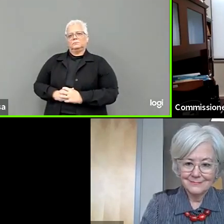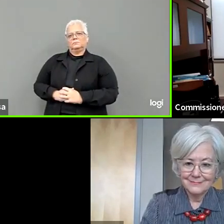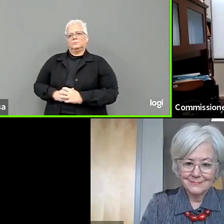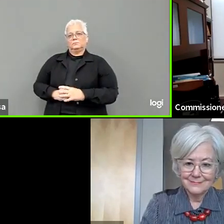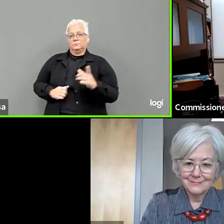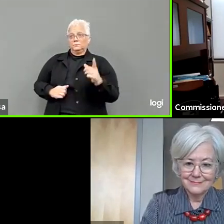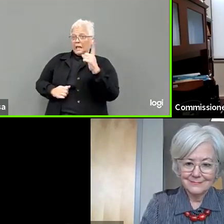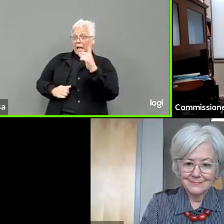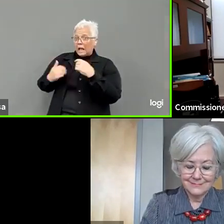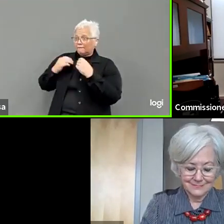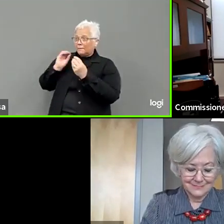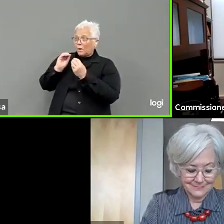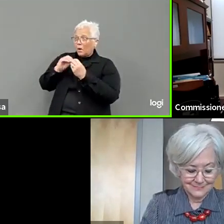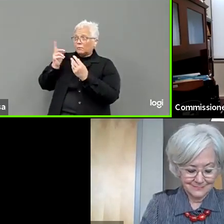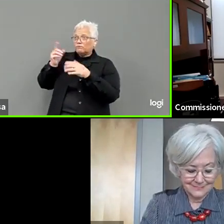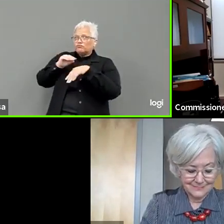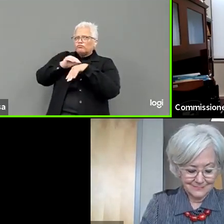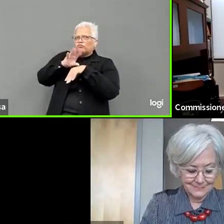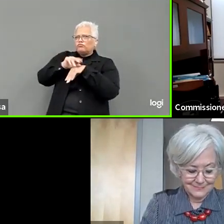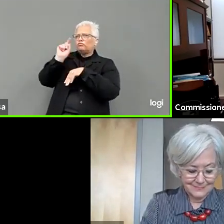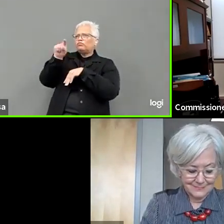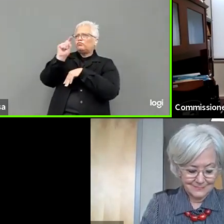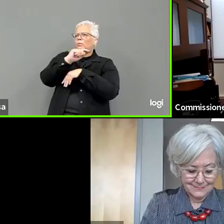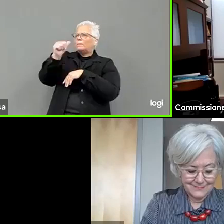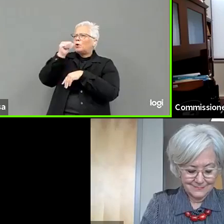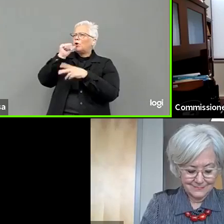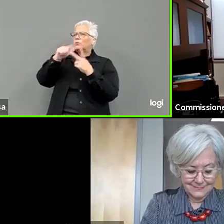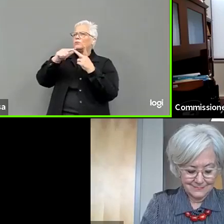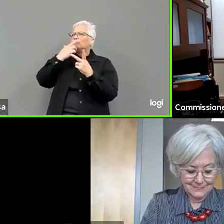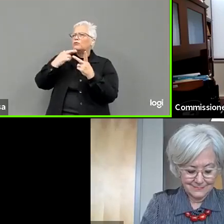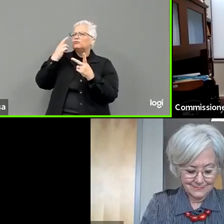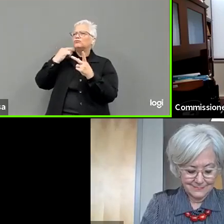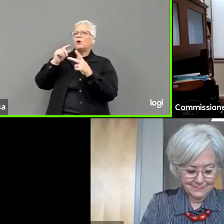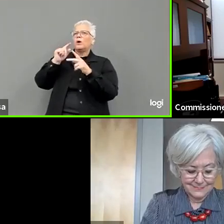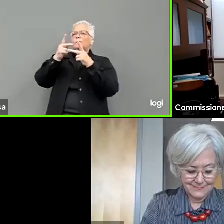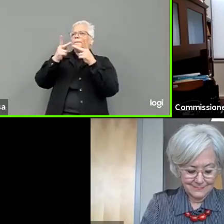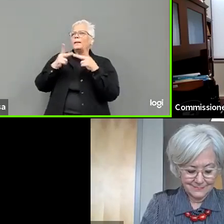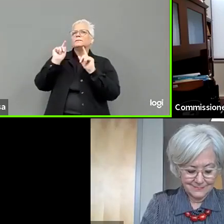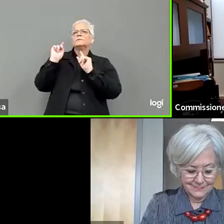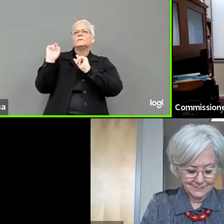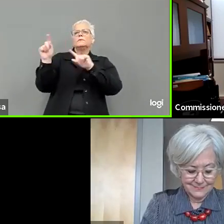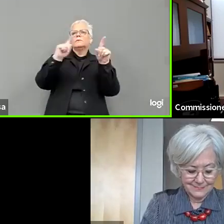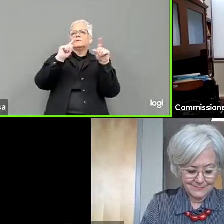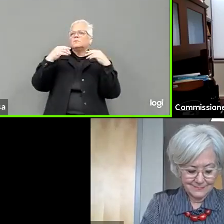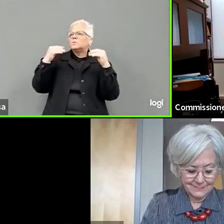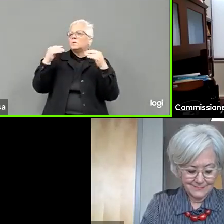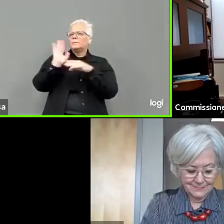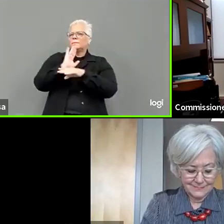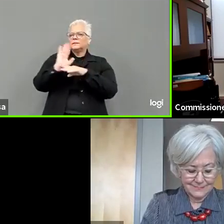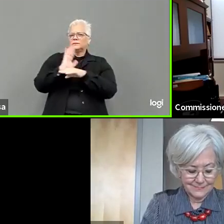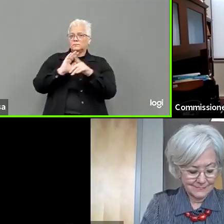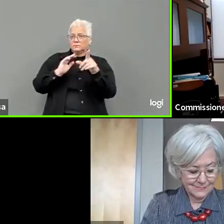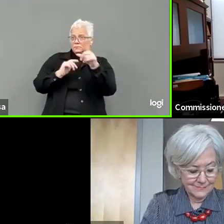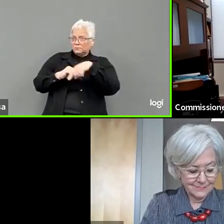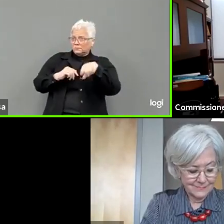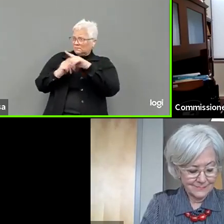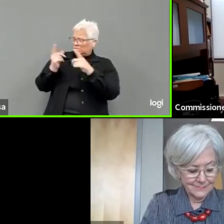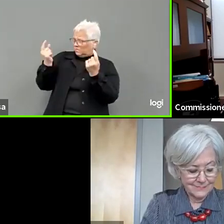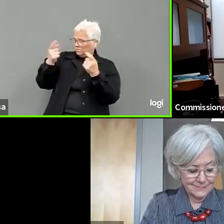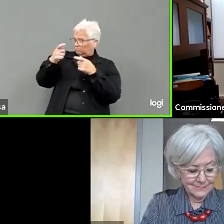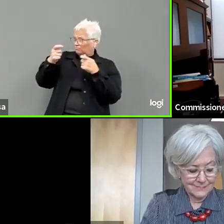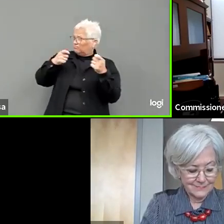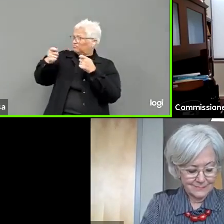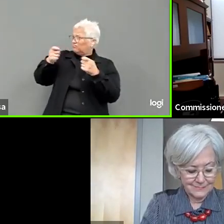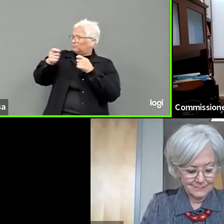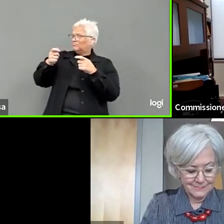and restaurants that are staying open on Super Bowl Sunday and rely on that income, as it is arguably one of their most profitable